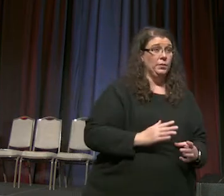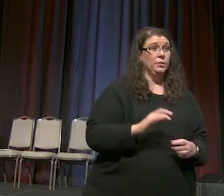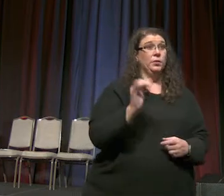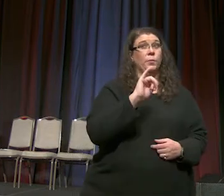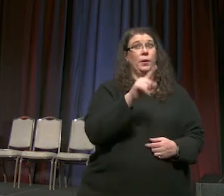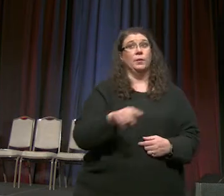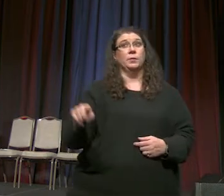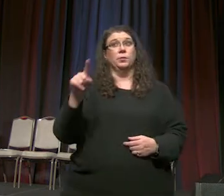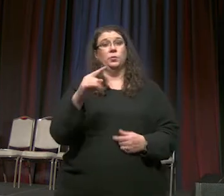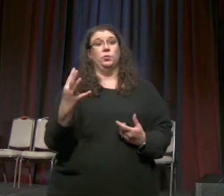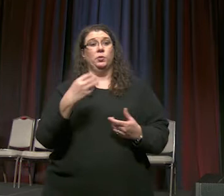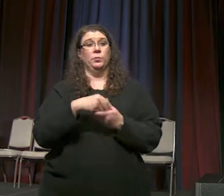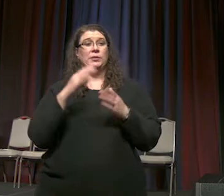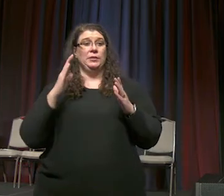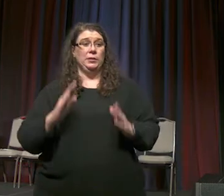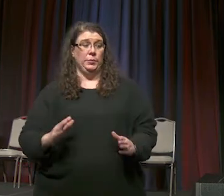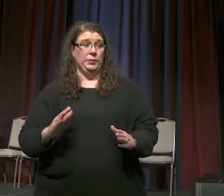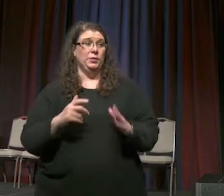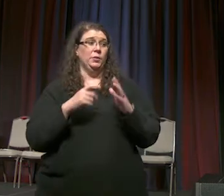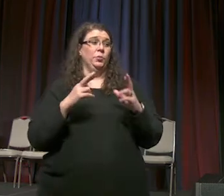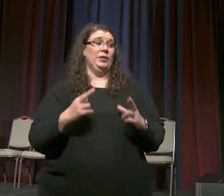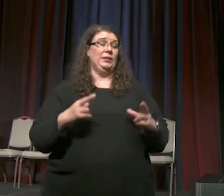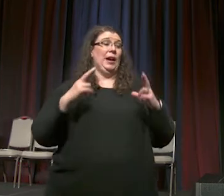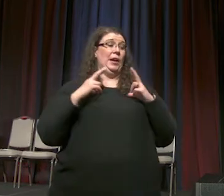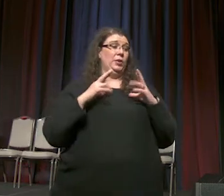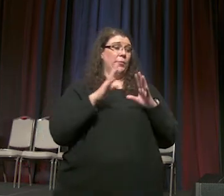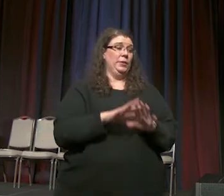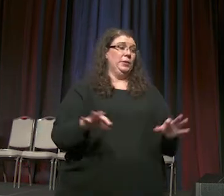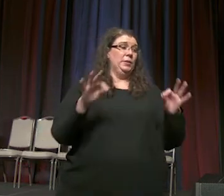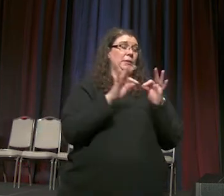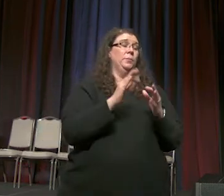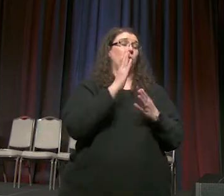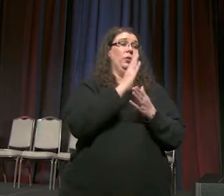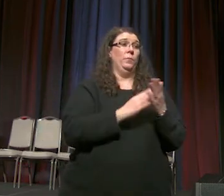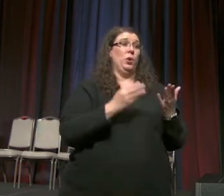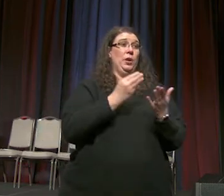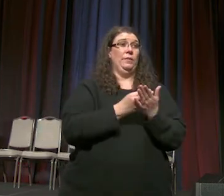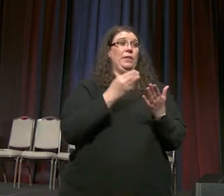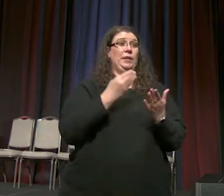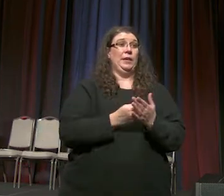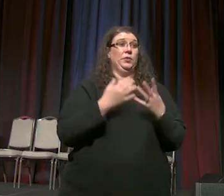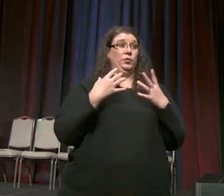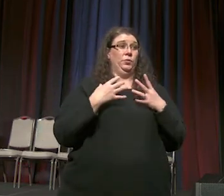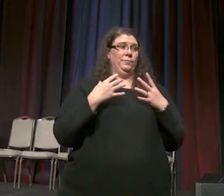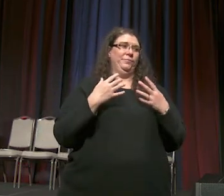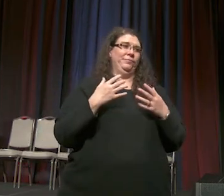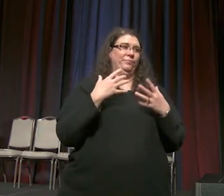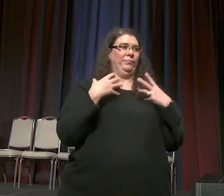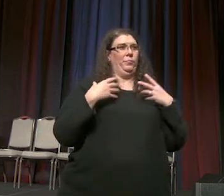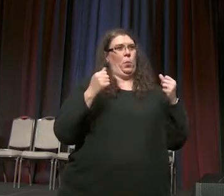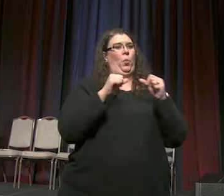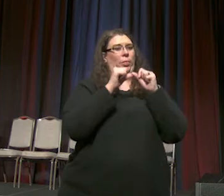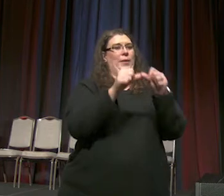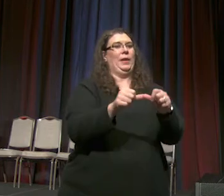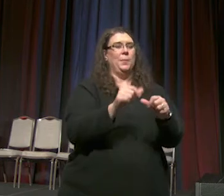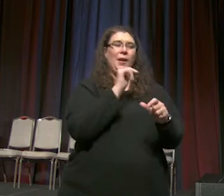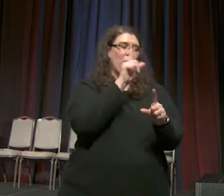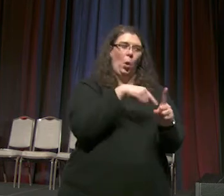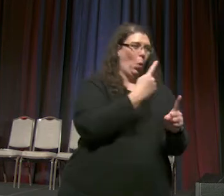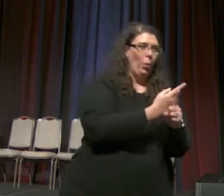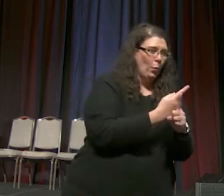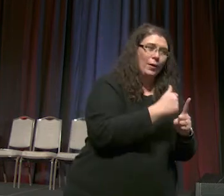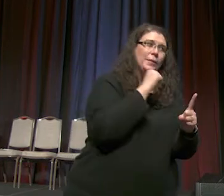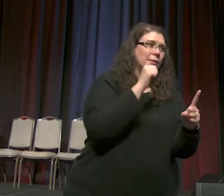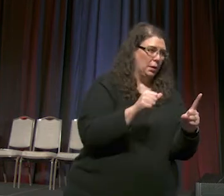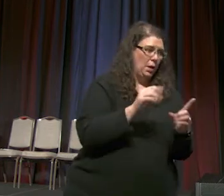participants. Retirement is a very important part of financial well-being, but it's certainly not the only part. So it is